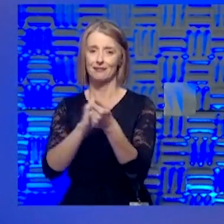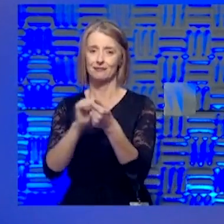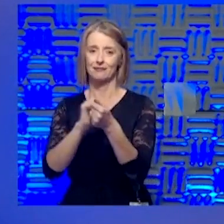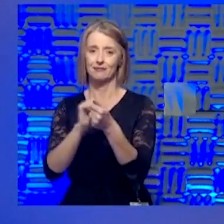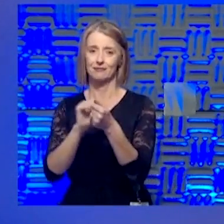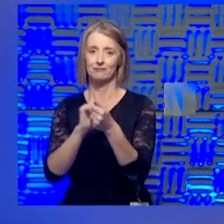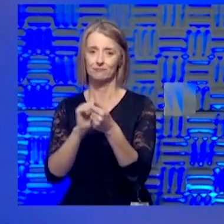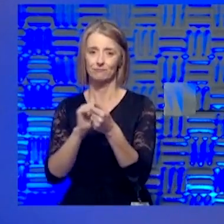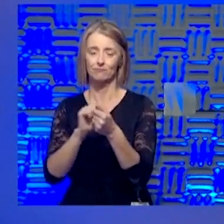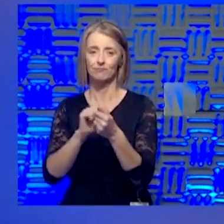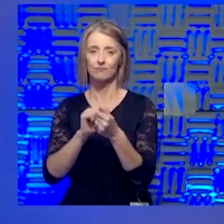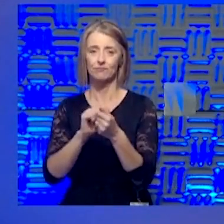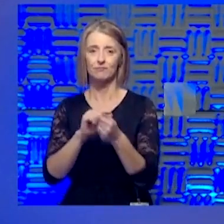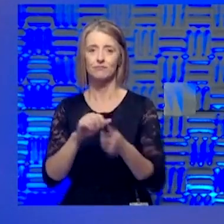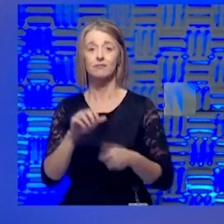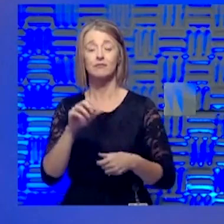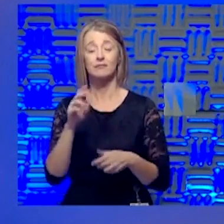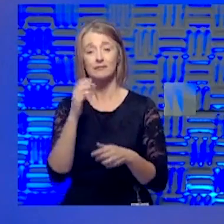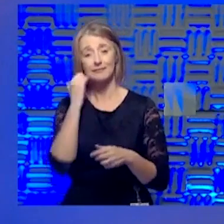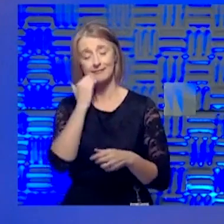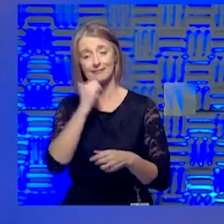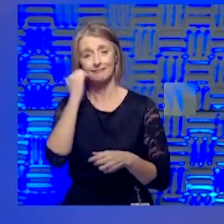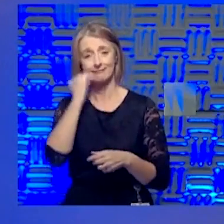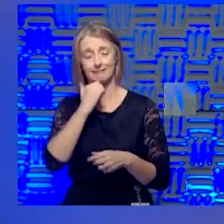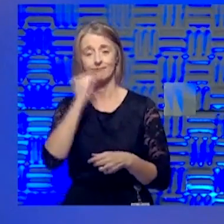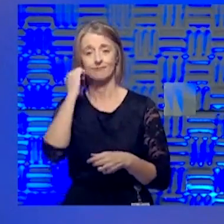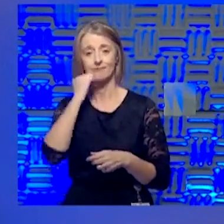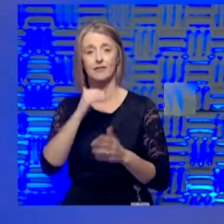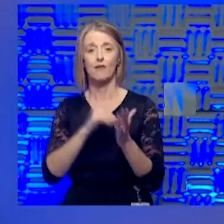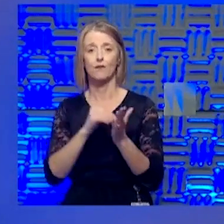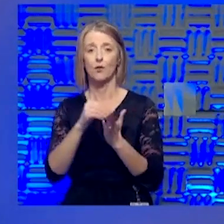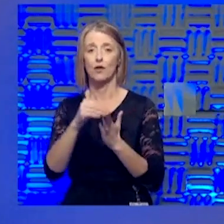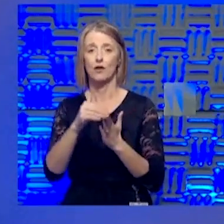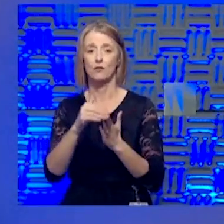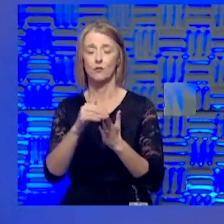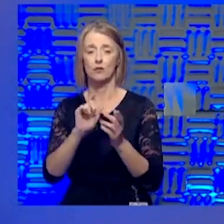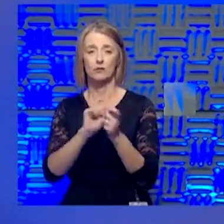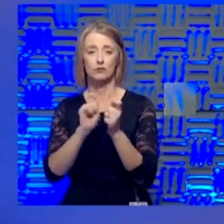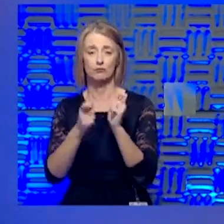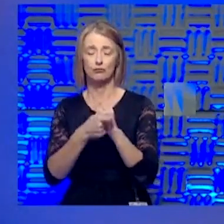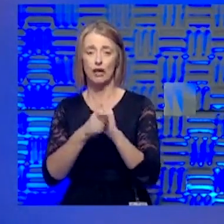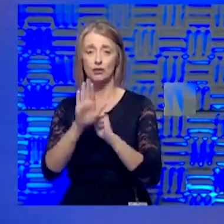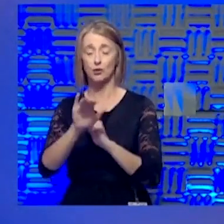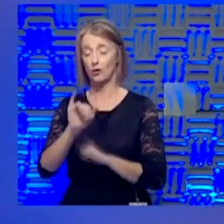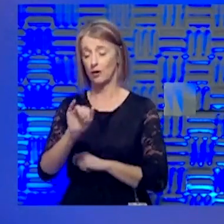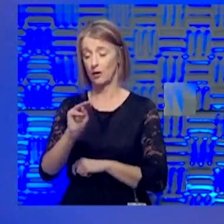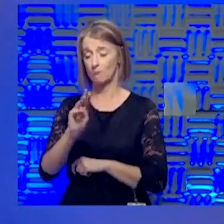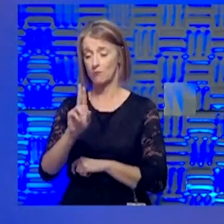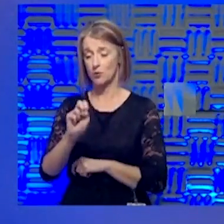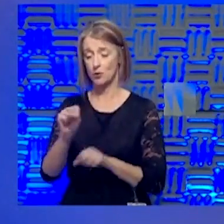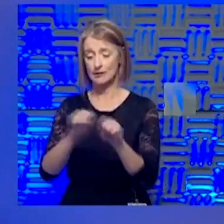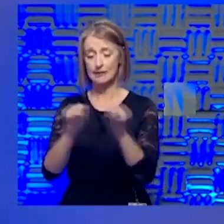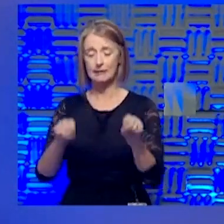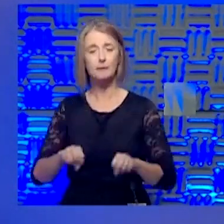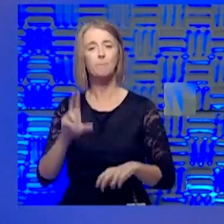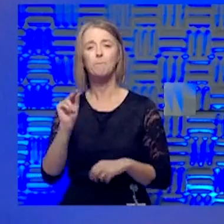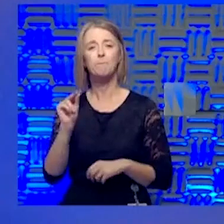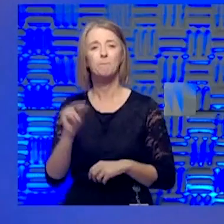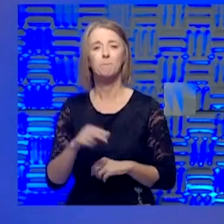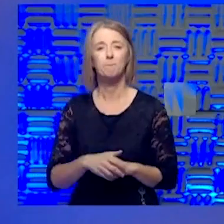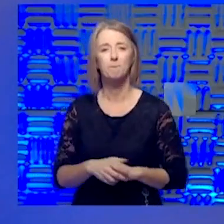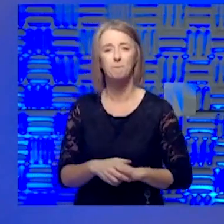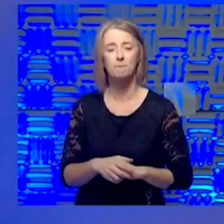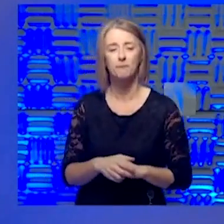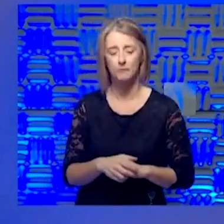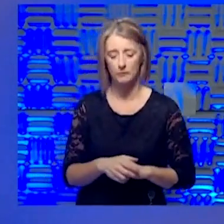sanitization daily and frequently throughout the day is not going to affect your immune system. You are still getting samples from